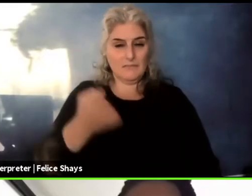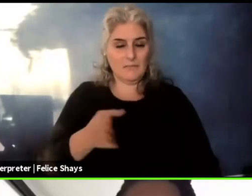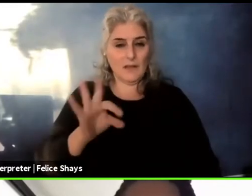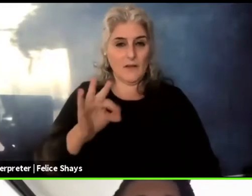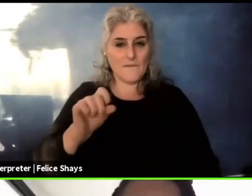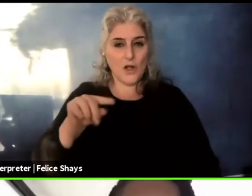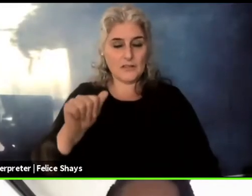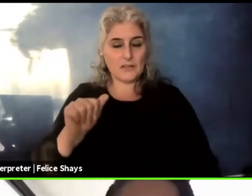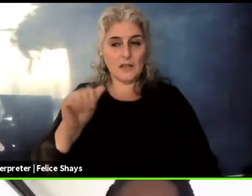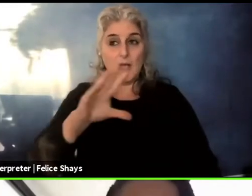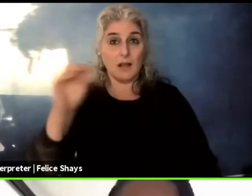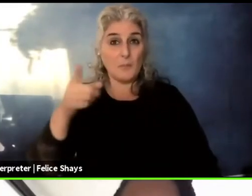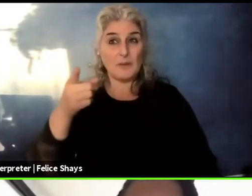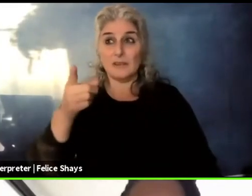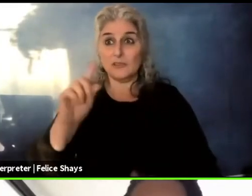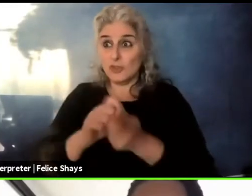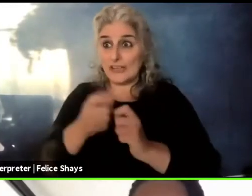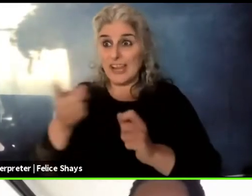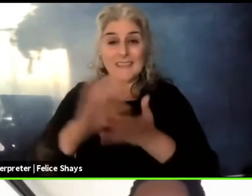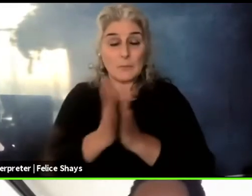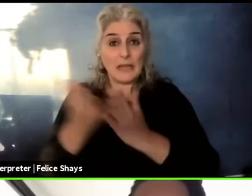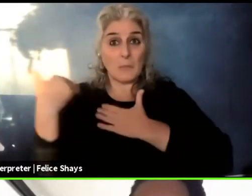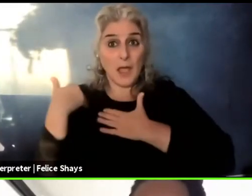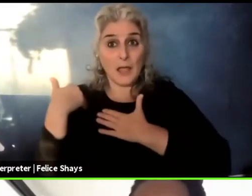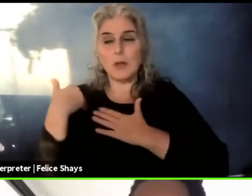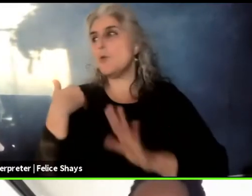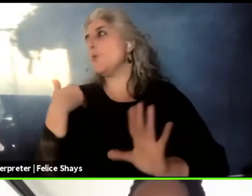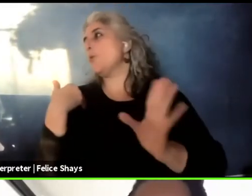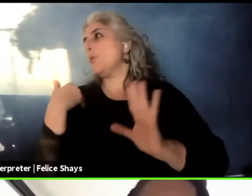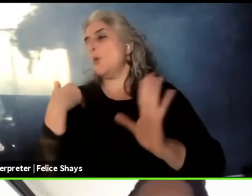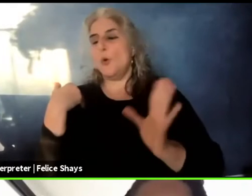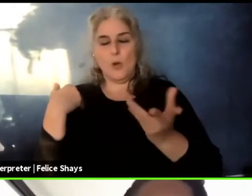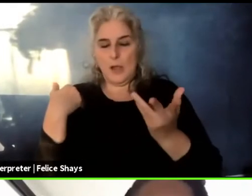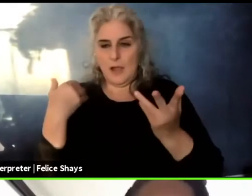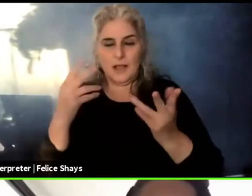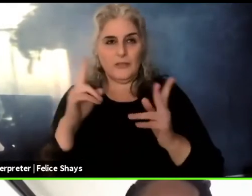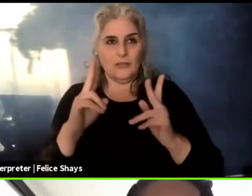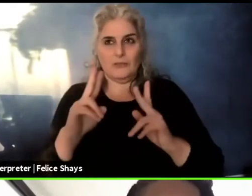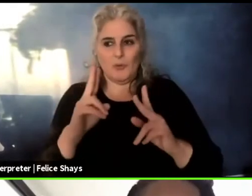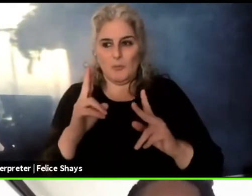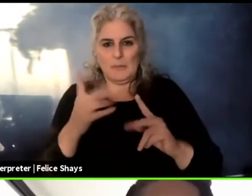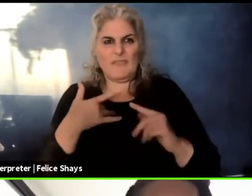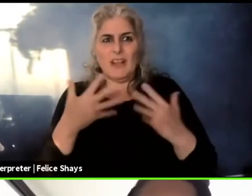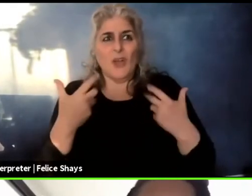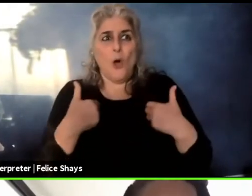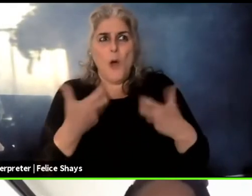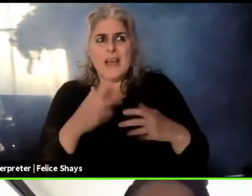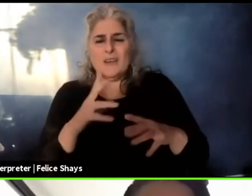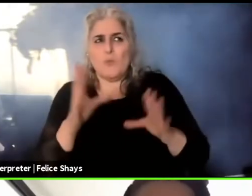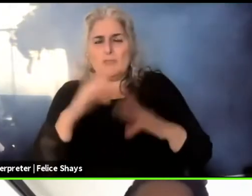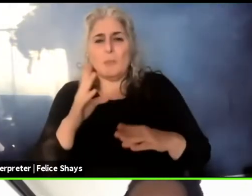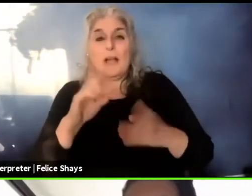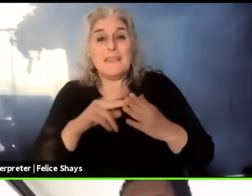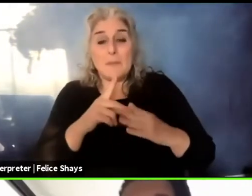companies were liable now. And so people didn't want to get in trouble, so they started taking